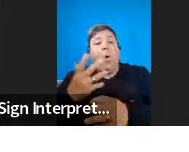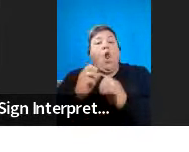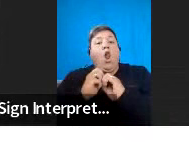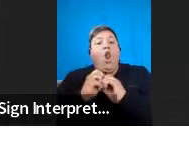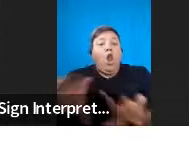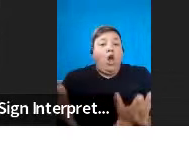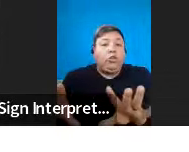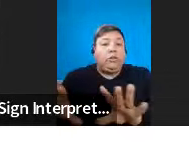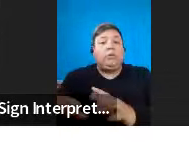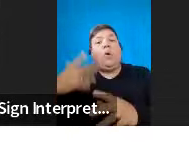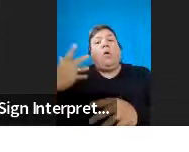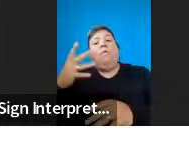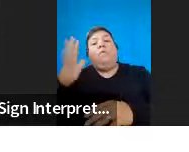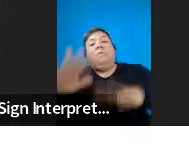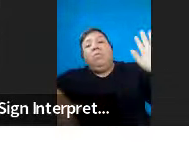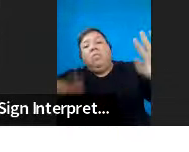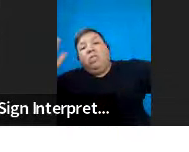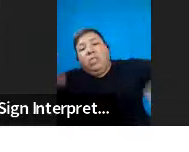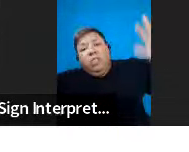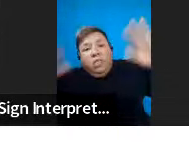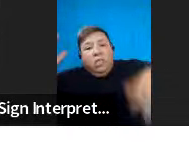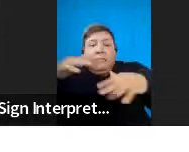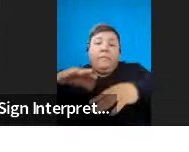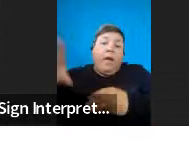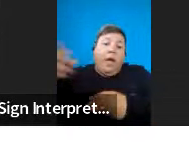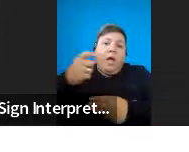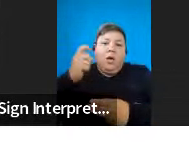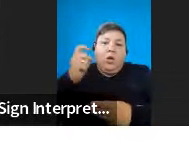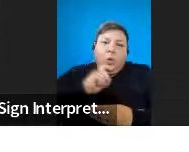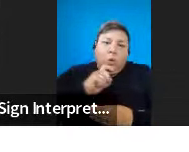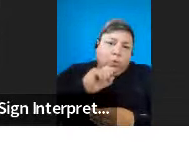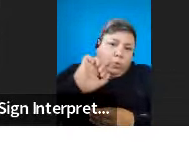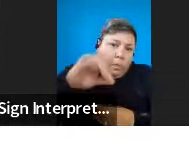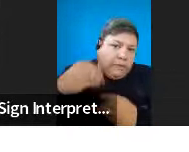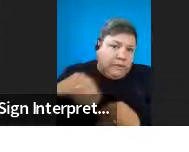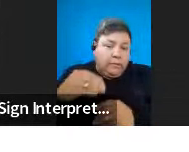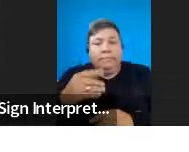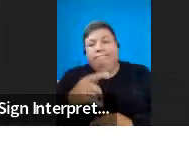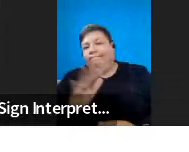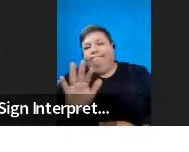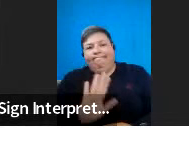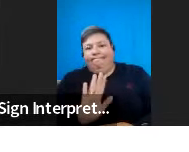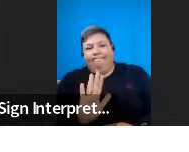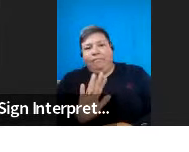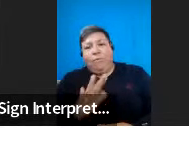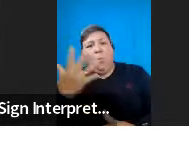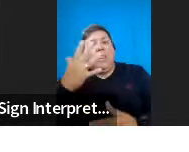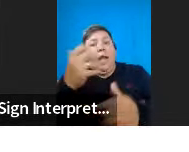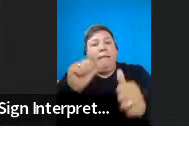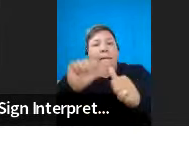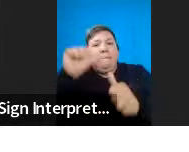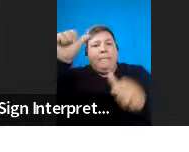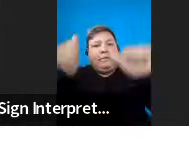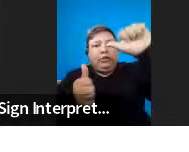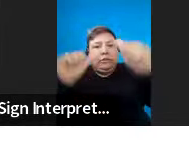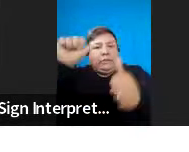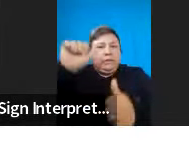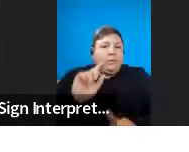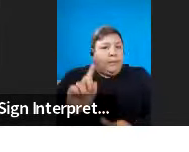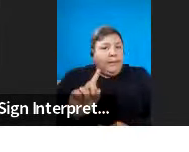or lying around somewhere just because you're no longer doing business with that company? What measures do you have in place to ensure that? And